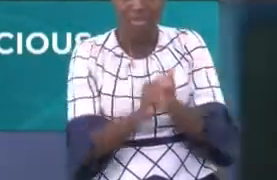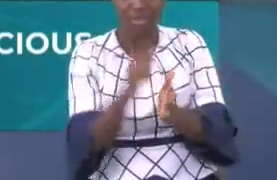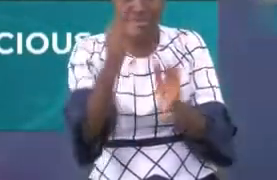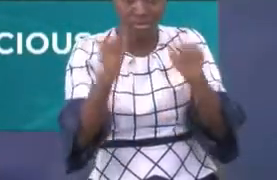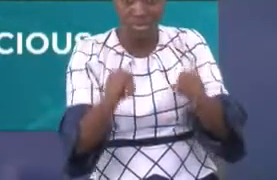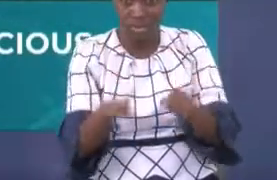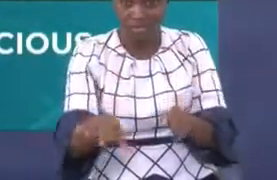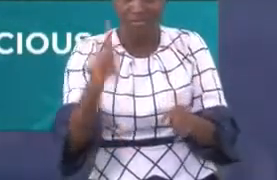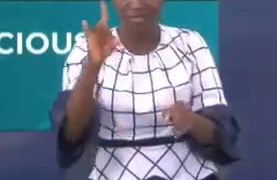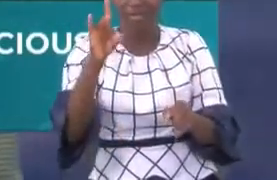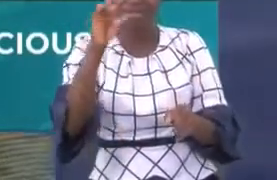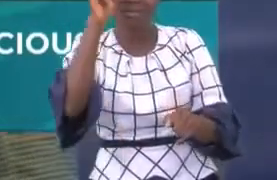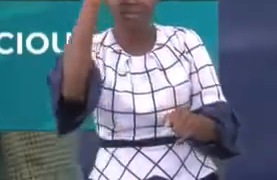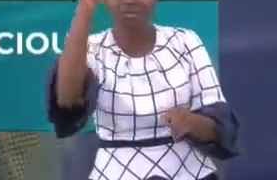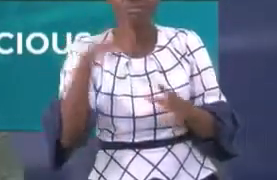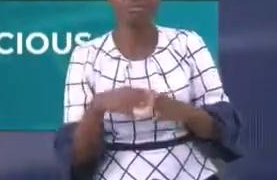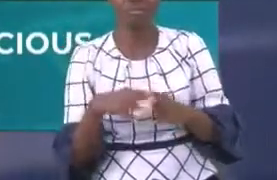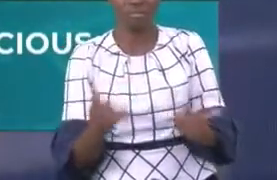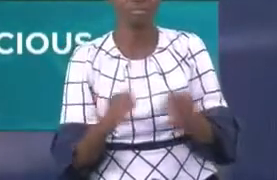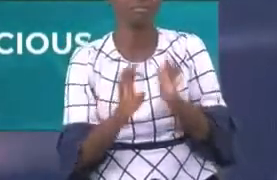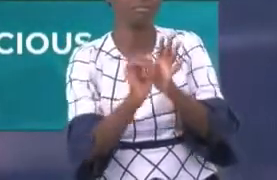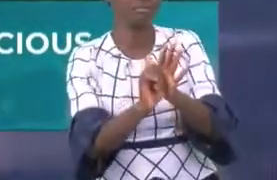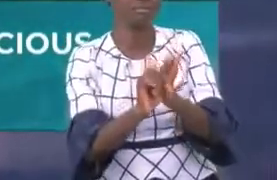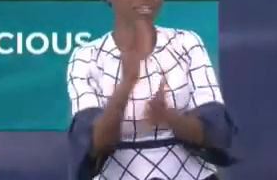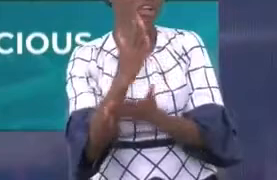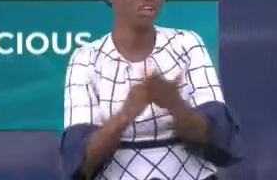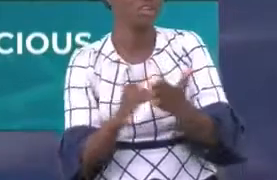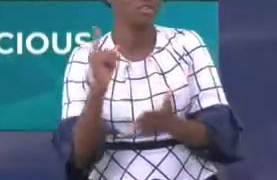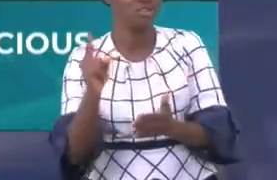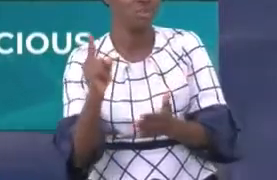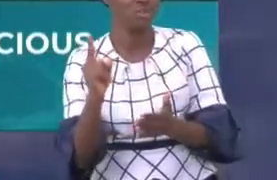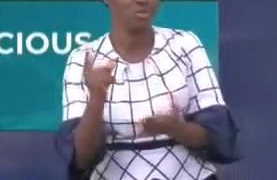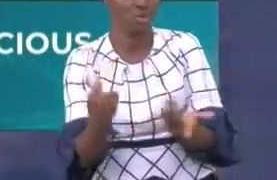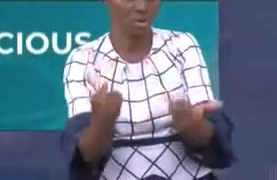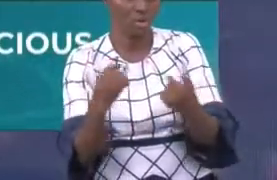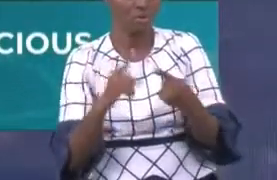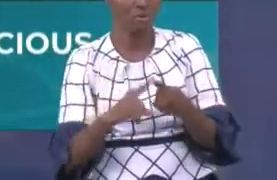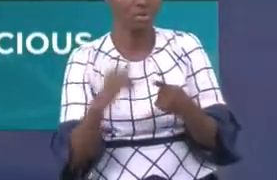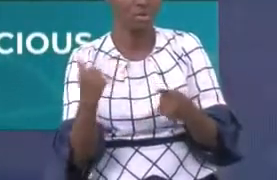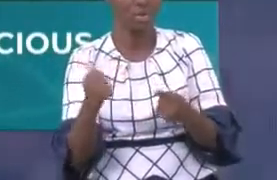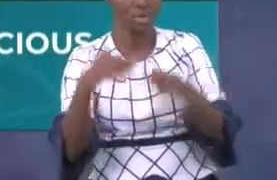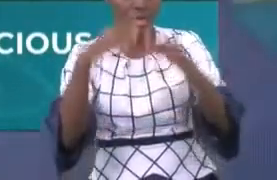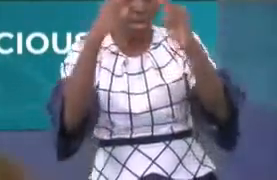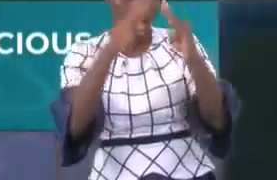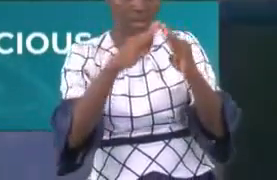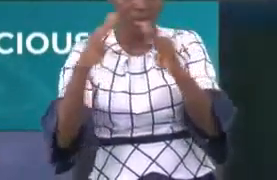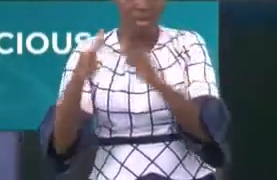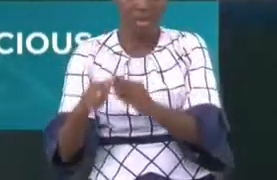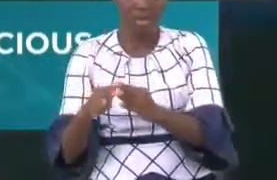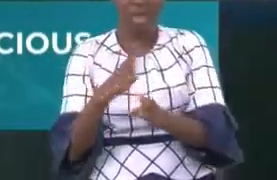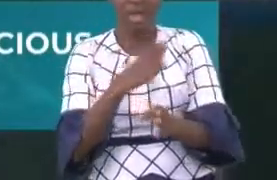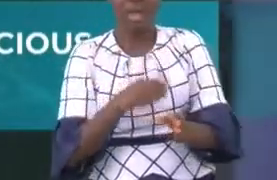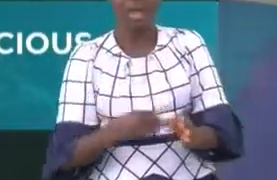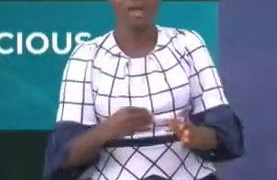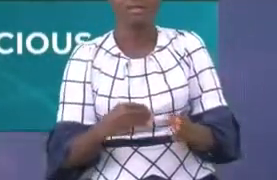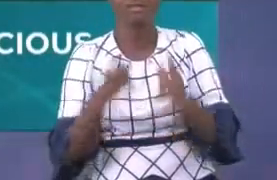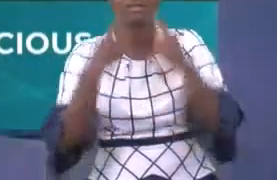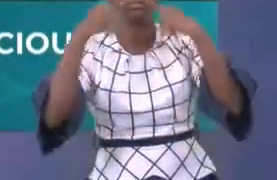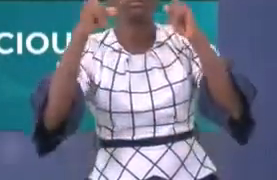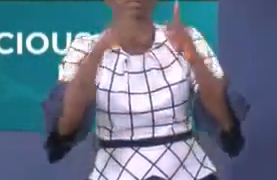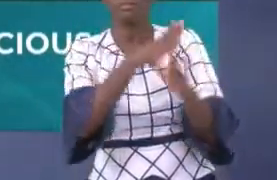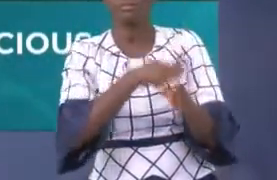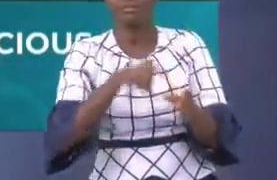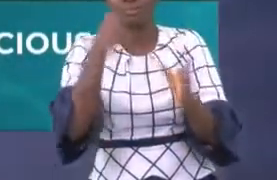to the city square, and he announced, and he said, now, all the young people that